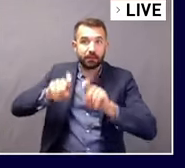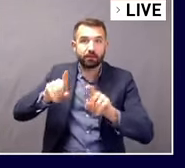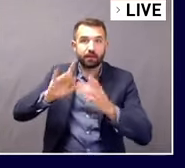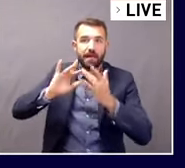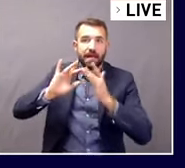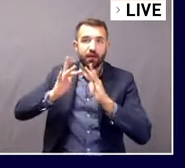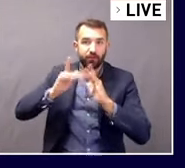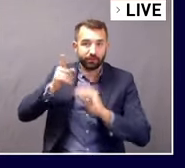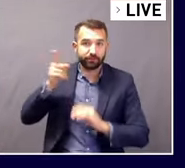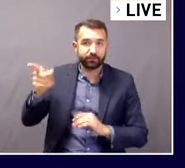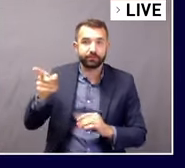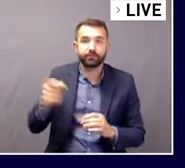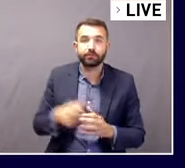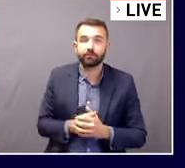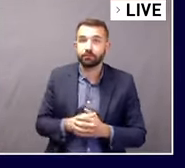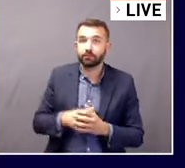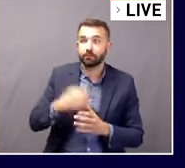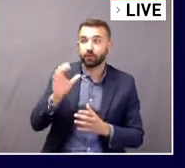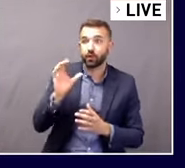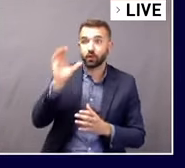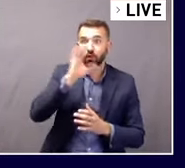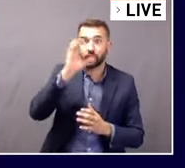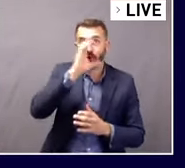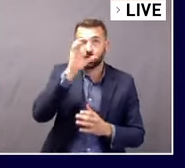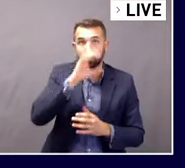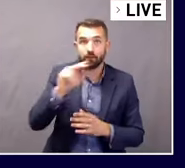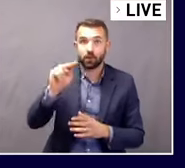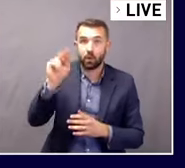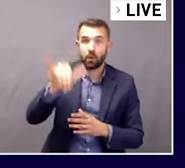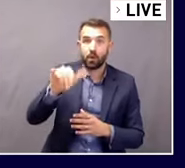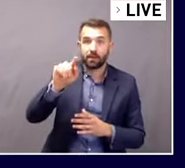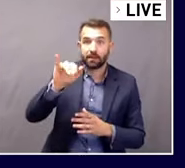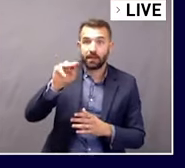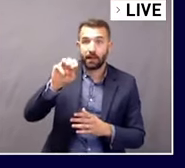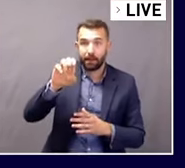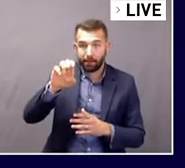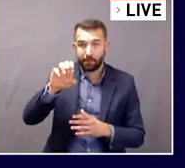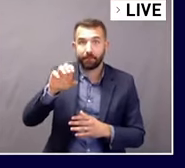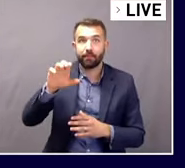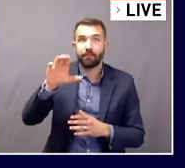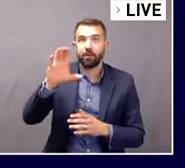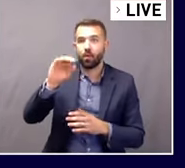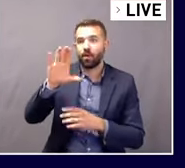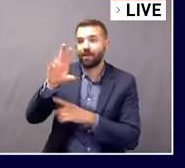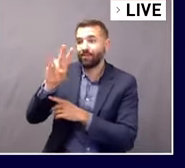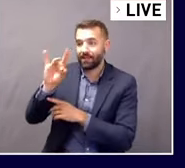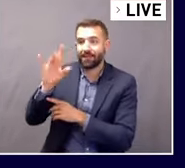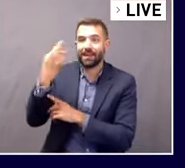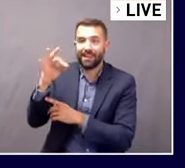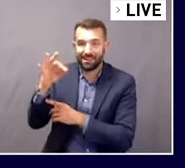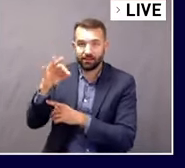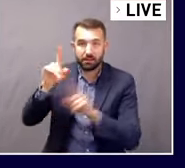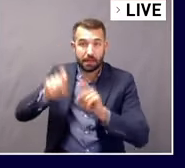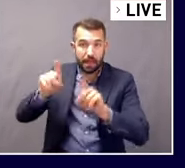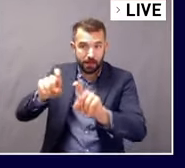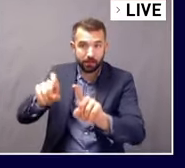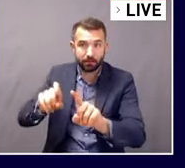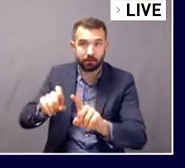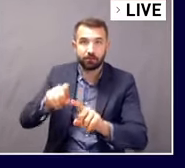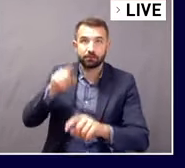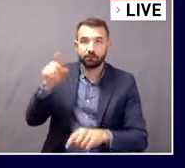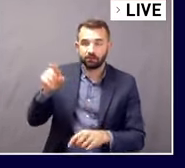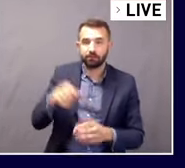NYT COVID-19 testing, and it takes me right to that tracker. And again, they base their analysis off